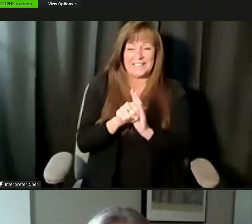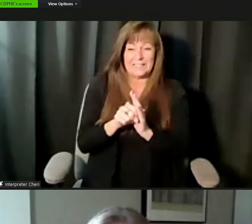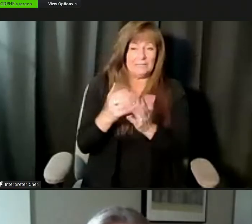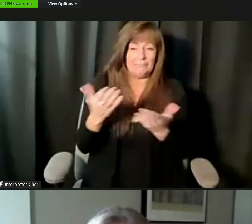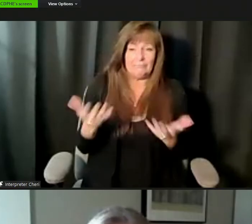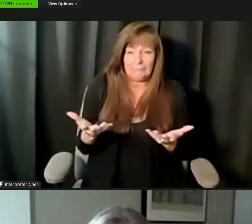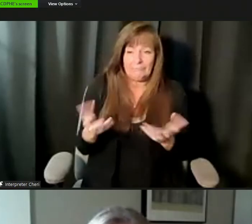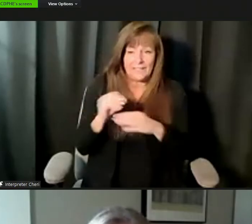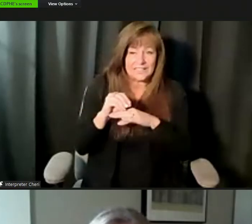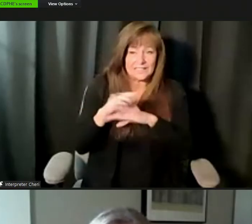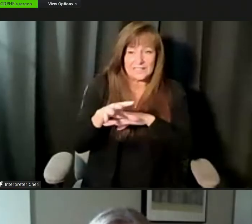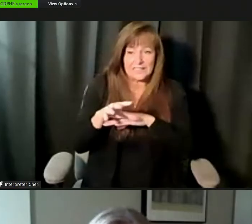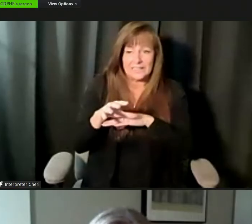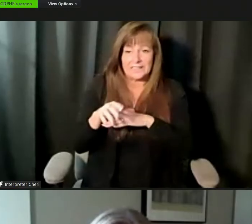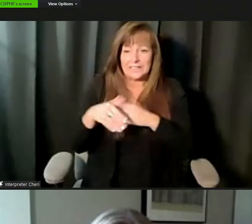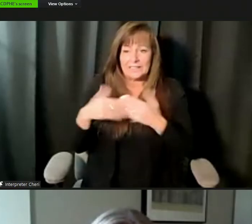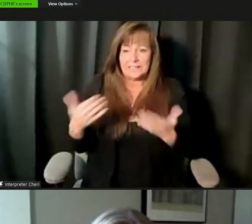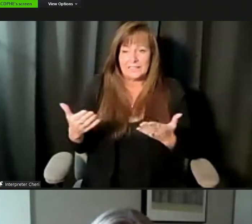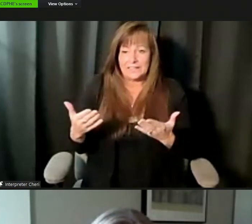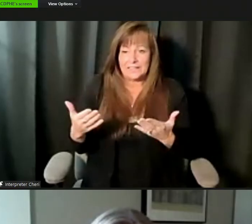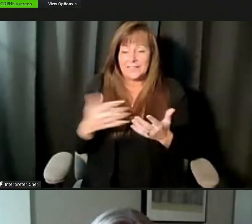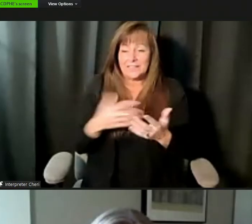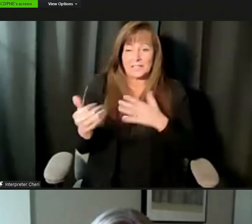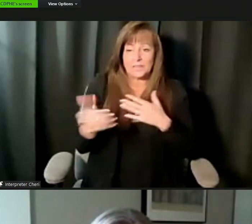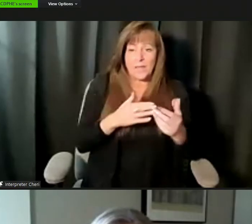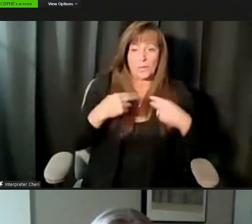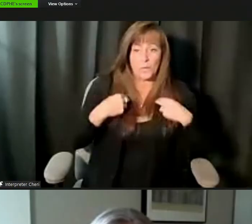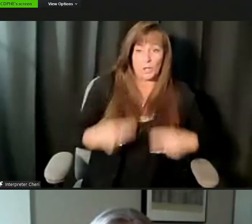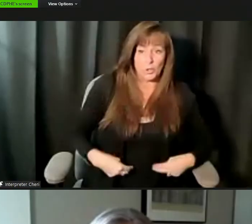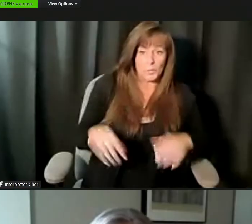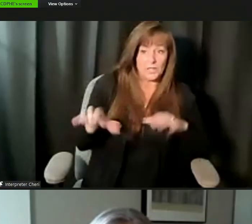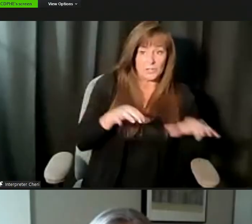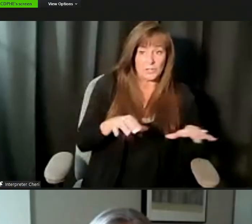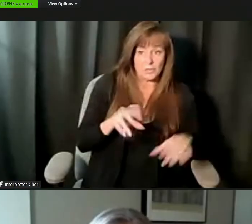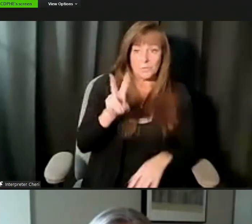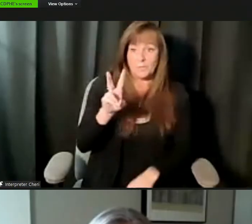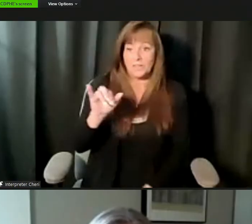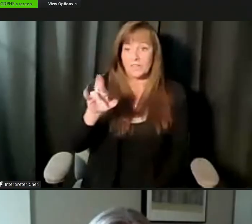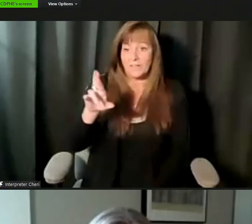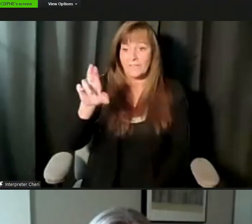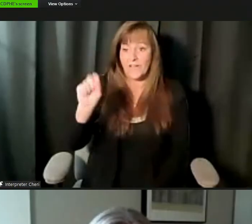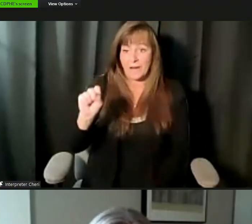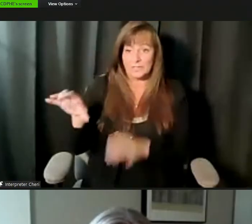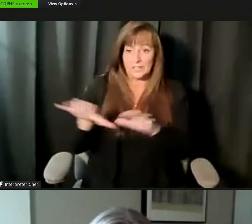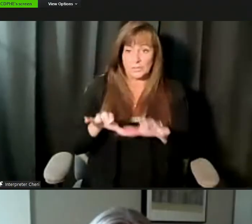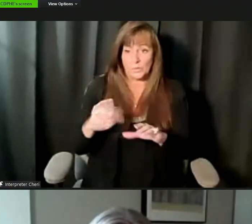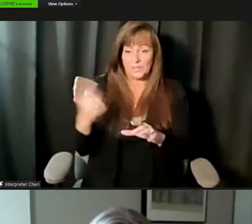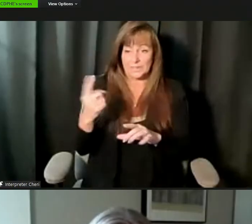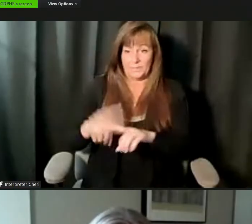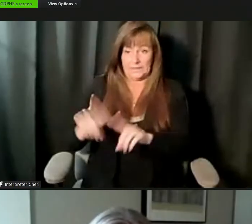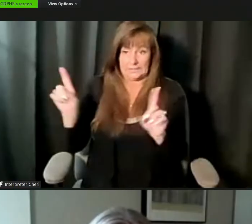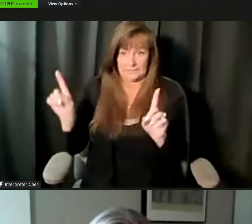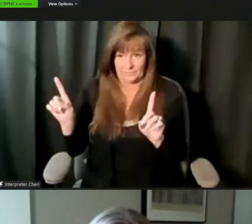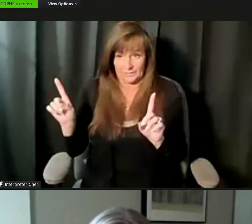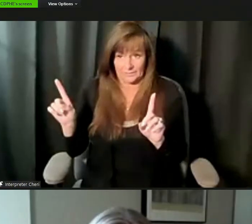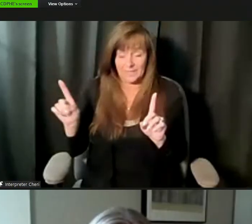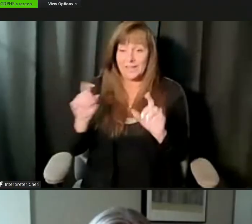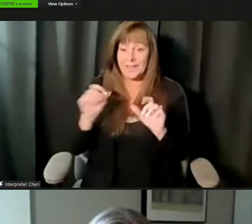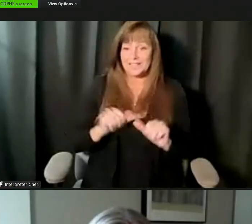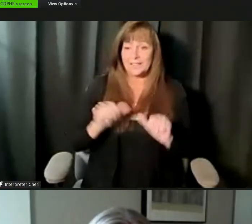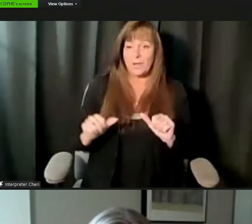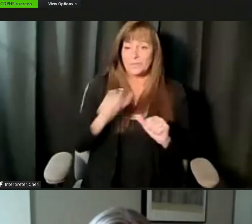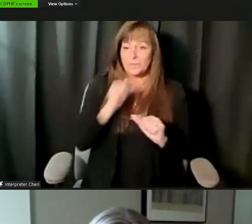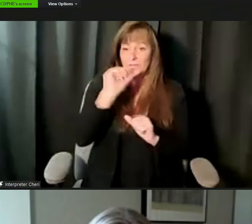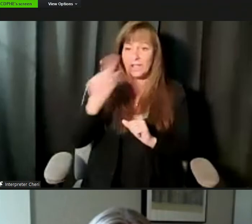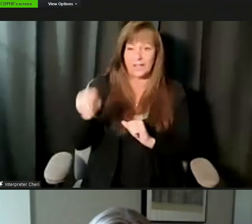here, that irregardless of what humans are doing, the virus is doing something else? Is that possible, that it's not all just